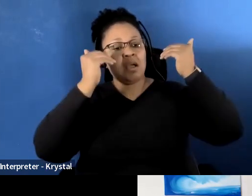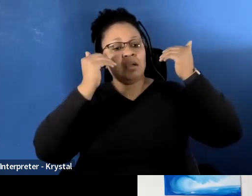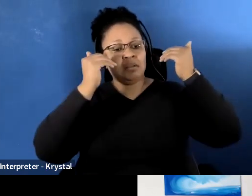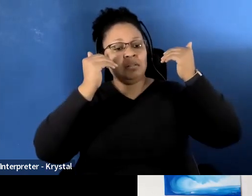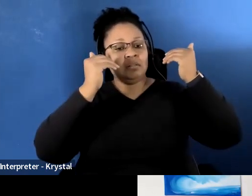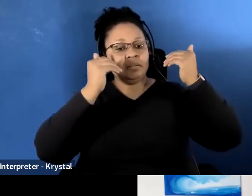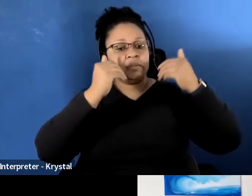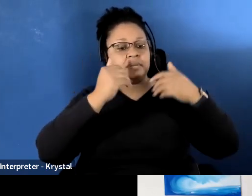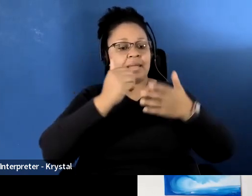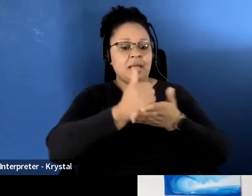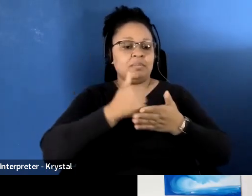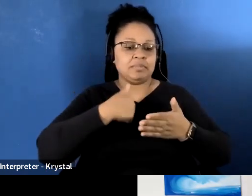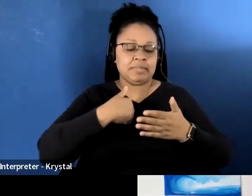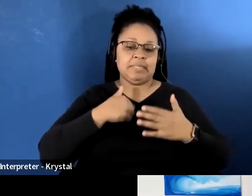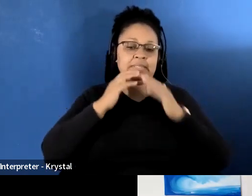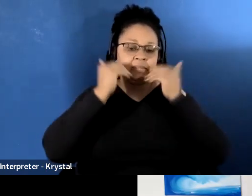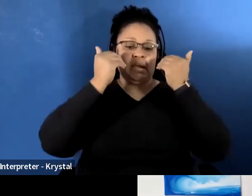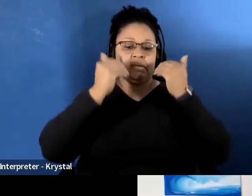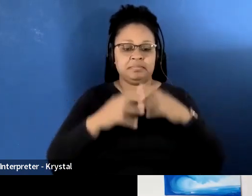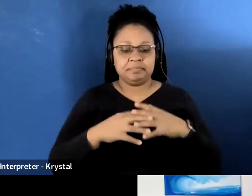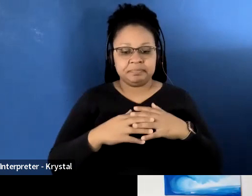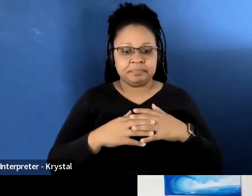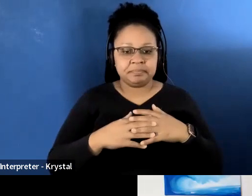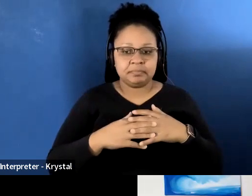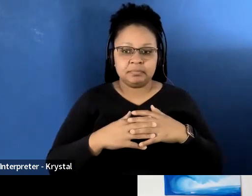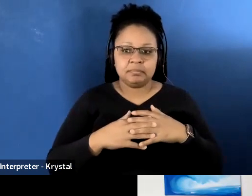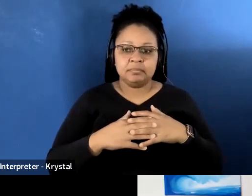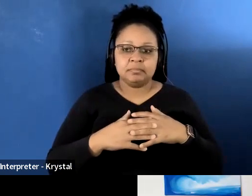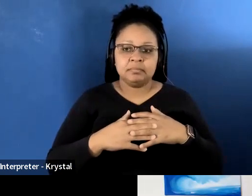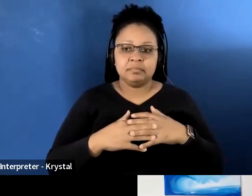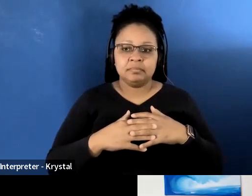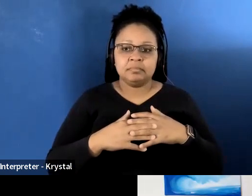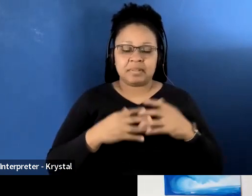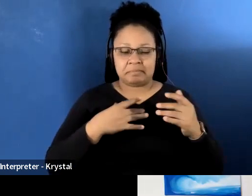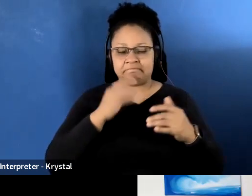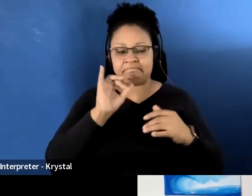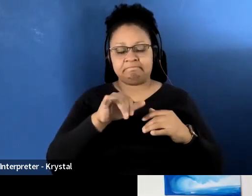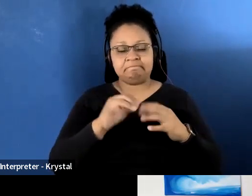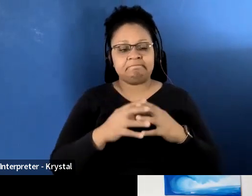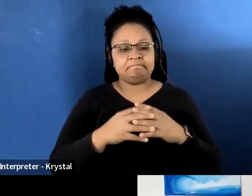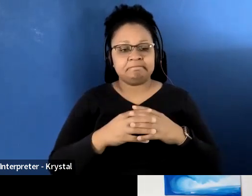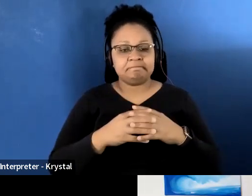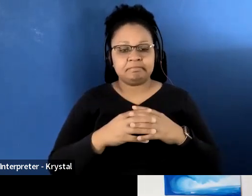as well. I like that. Let's see.